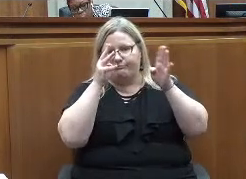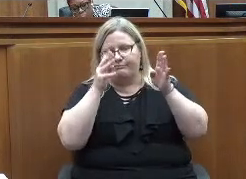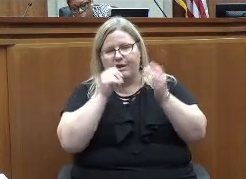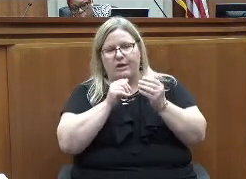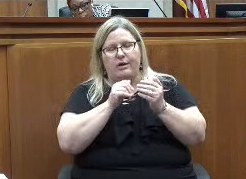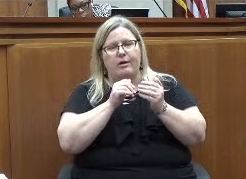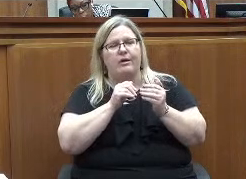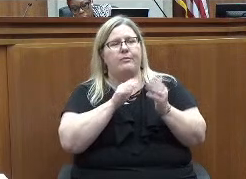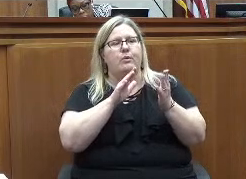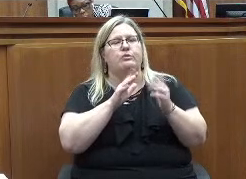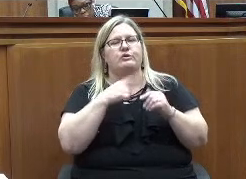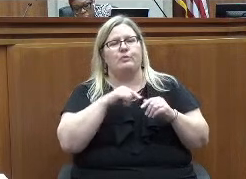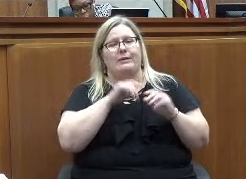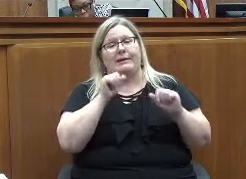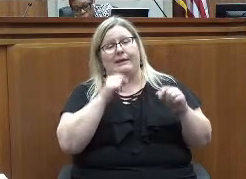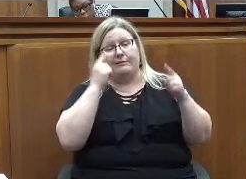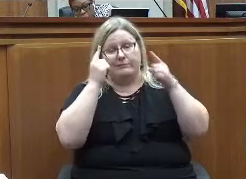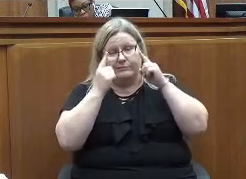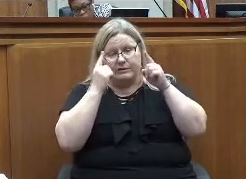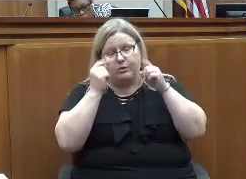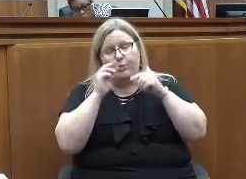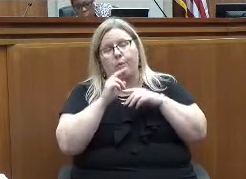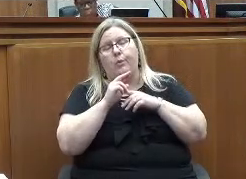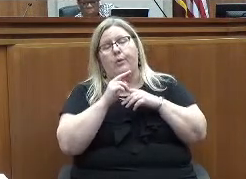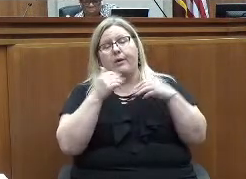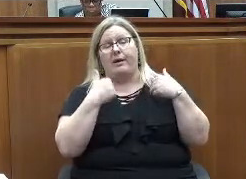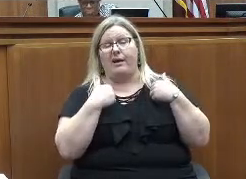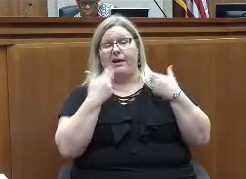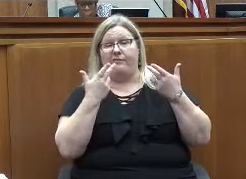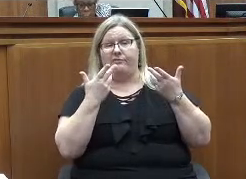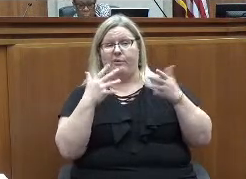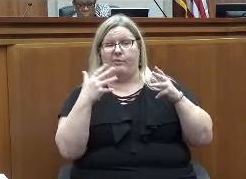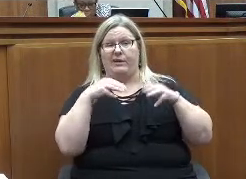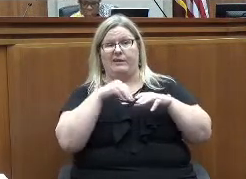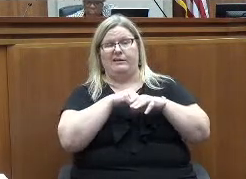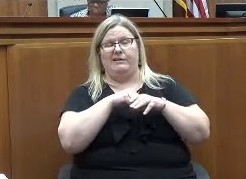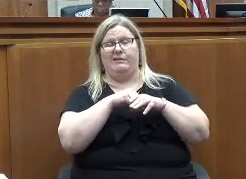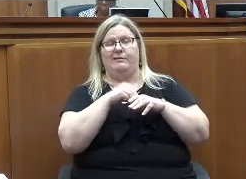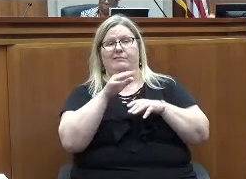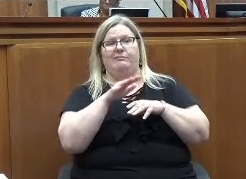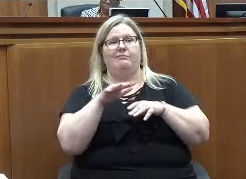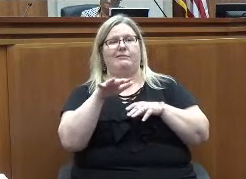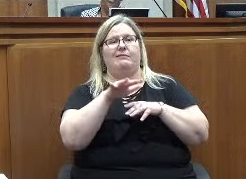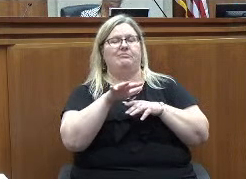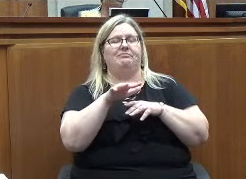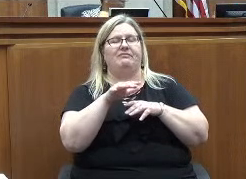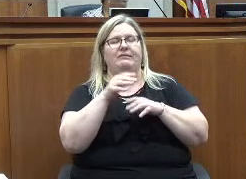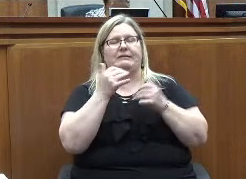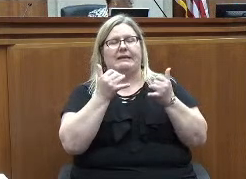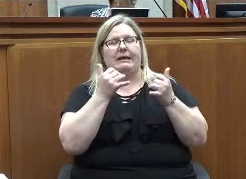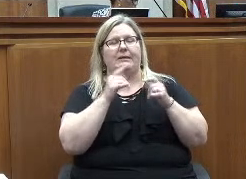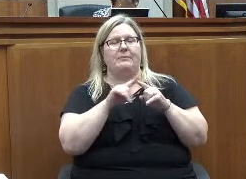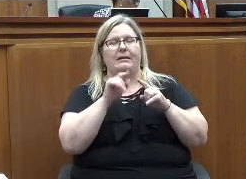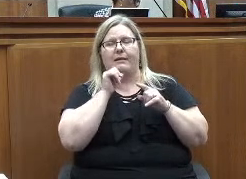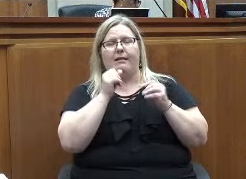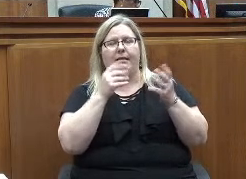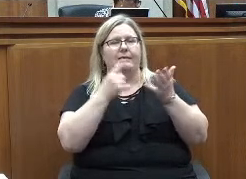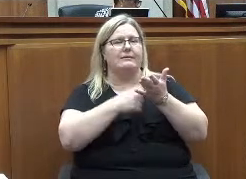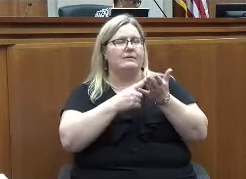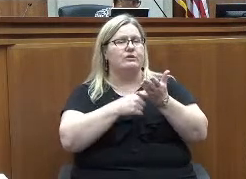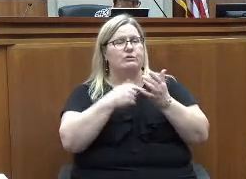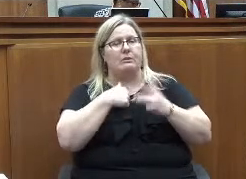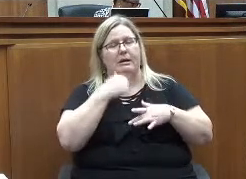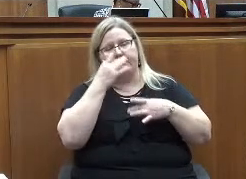either we should be considering or that are actually in the field today. There's just not enough discussion about them. So I'm really interested in